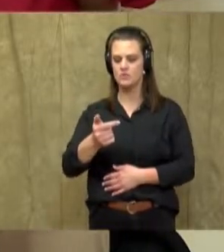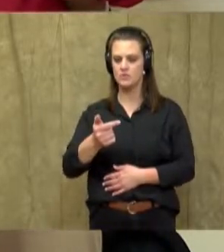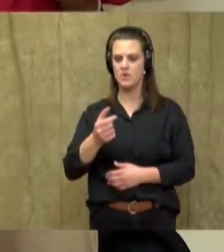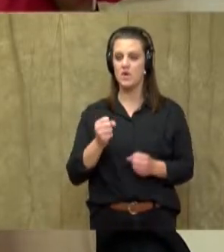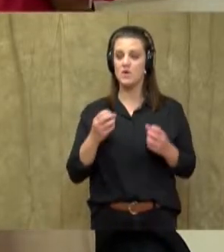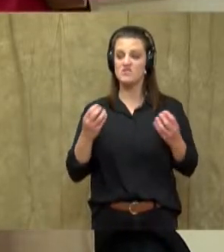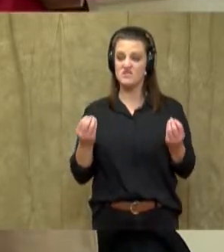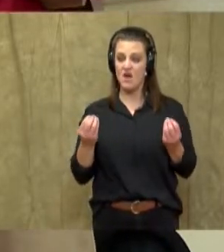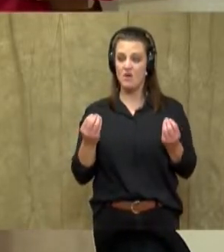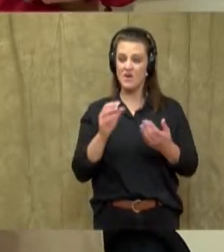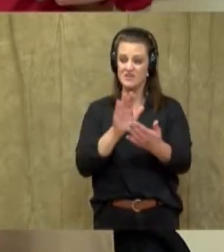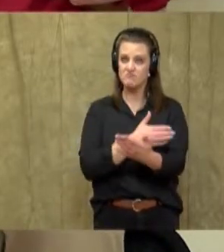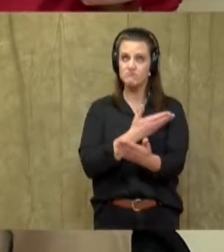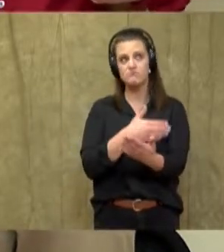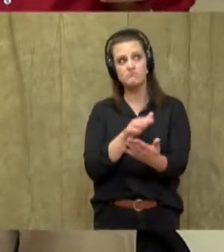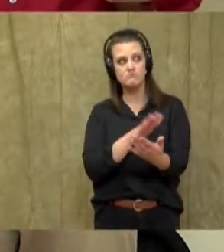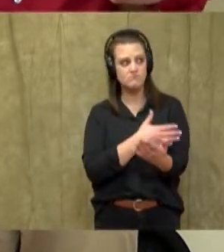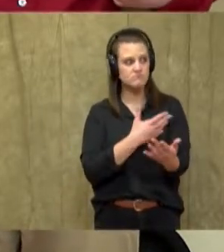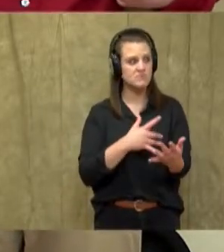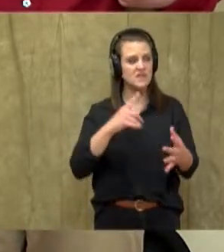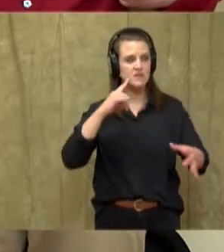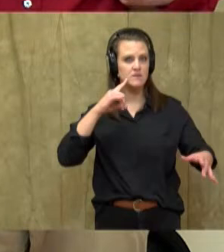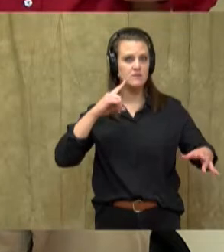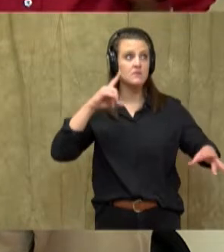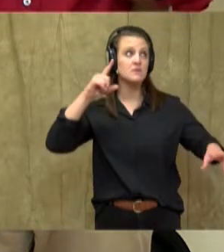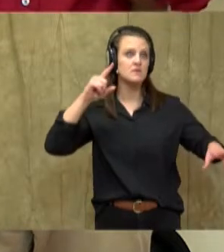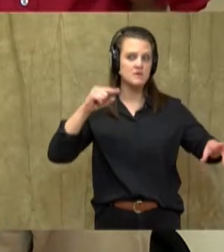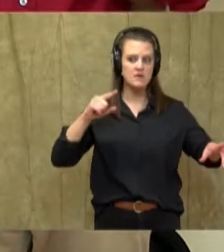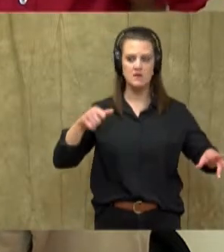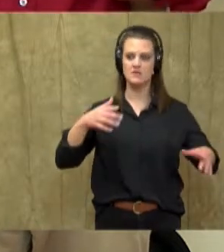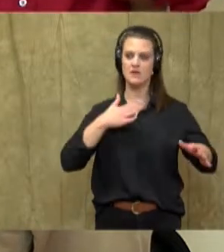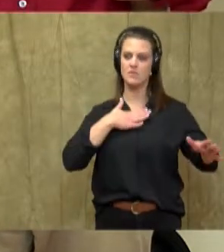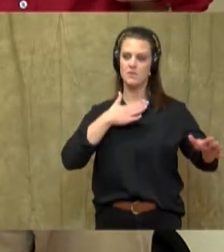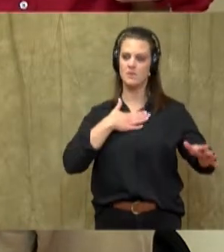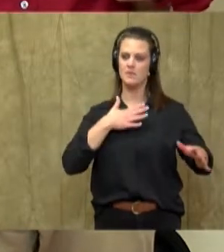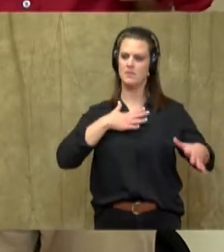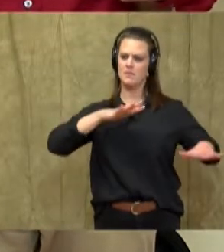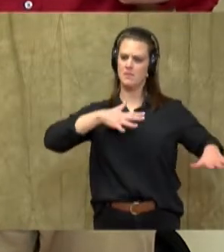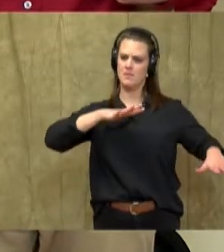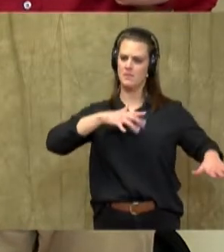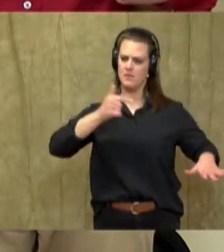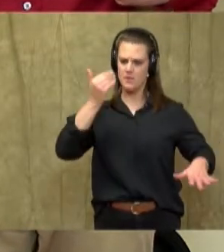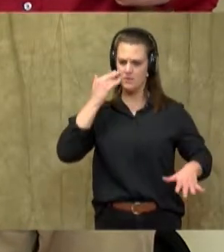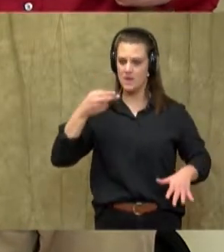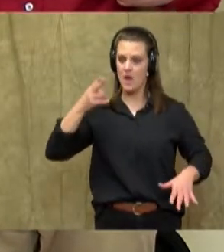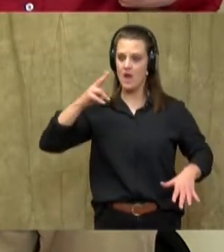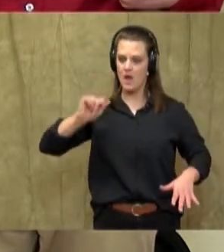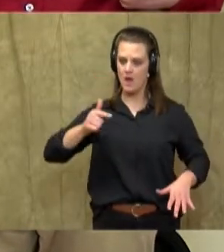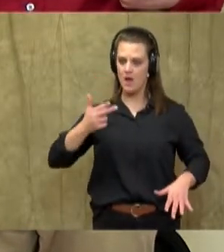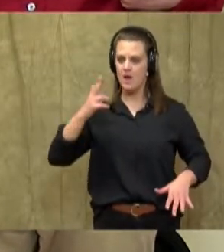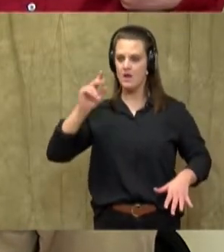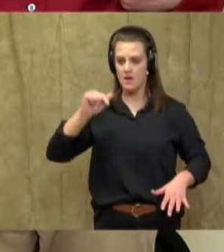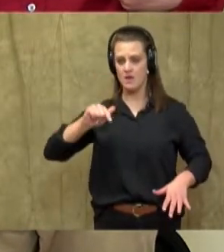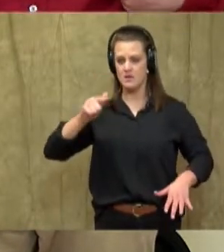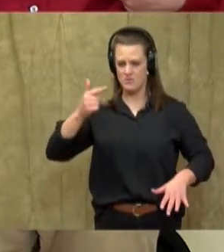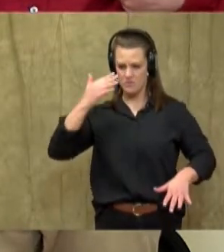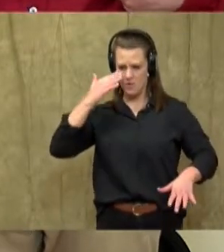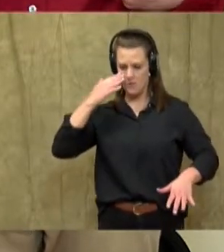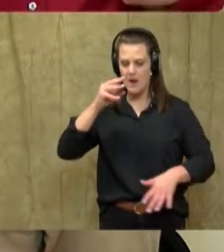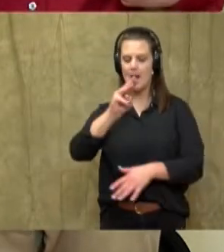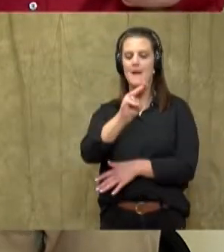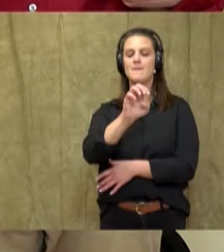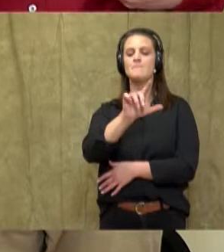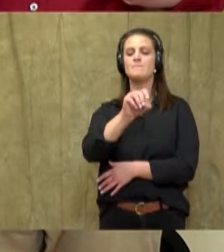move forward in the song, changing the pitch, changing the rhythm, you have now what we call a